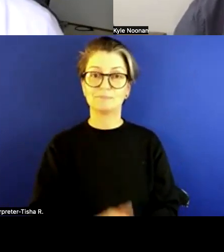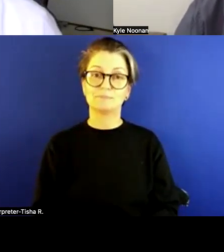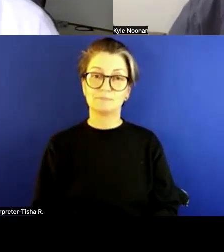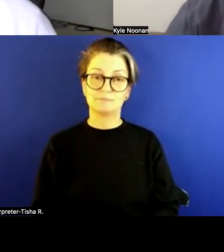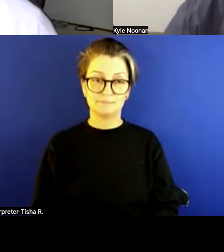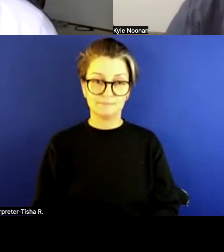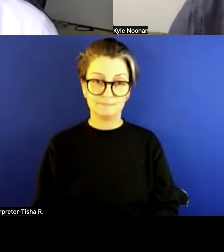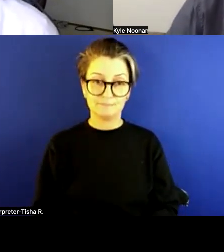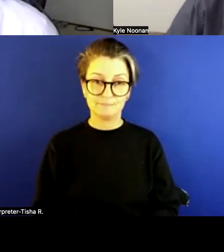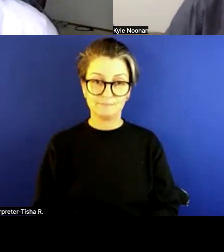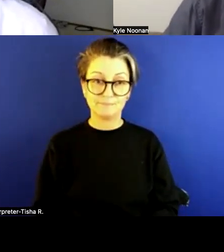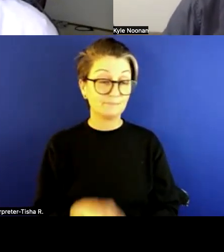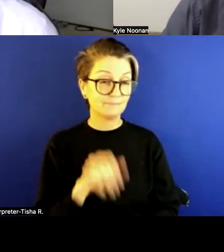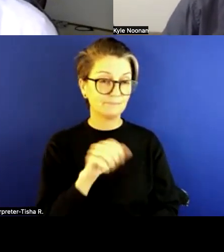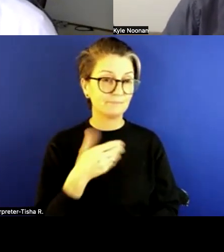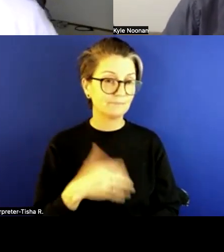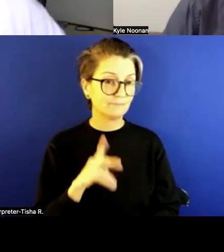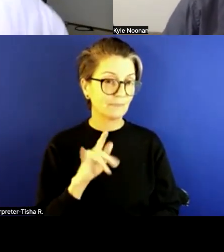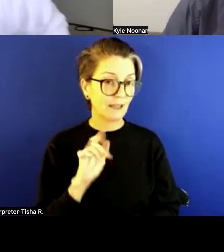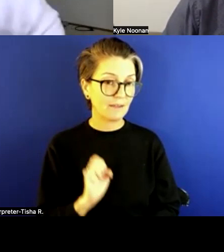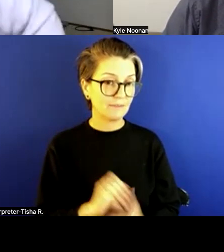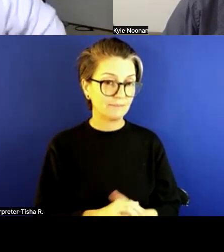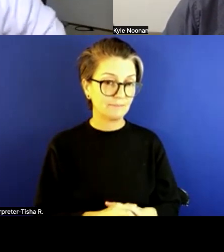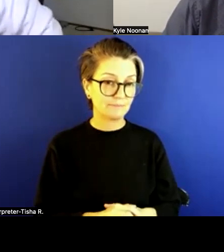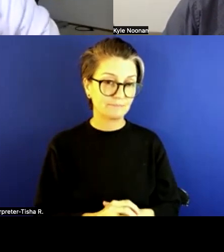Yeah, this is Kyle. I